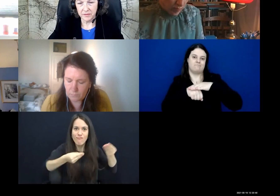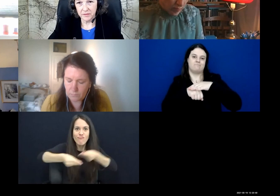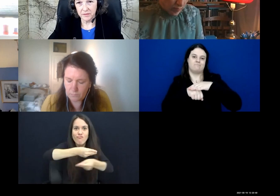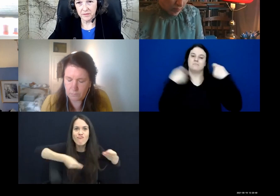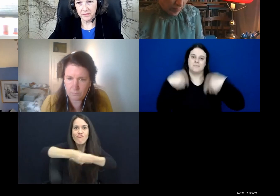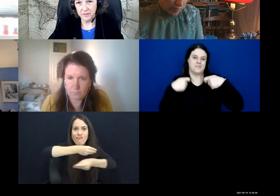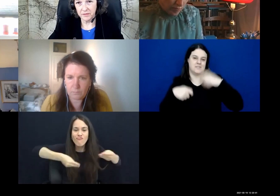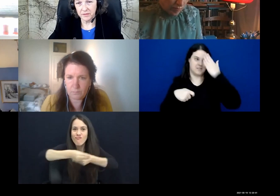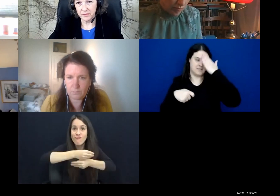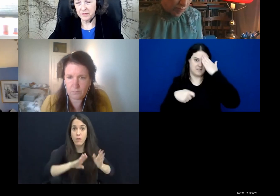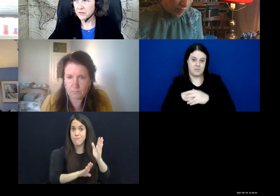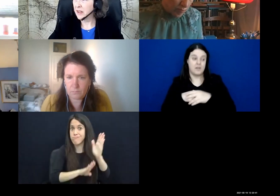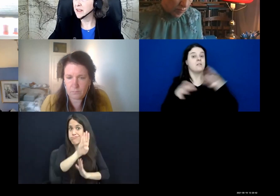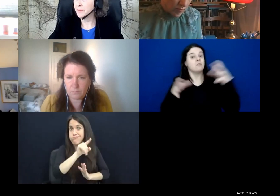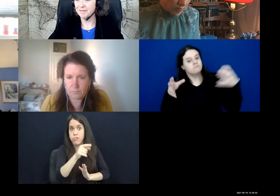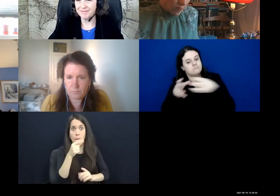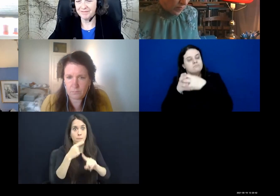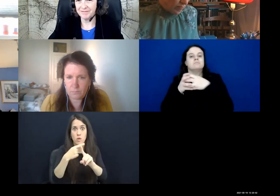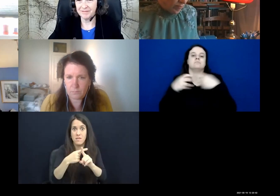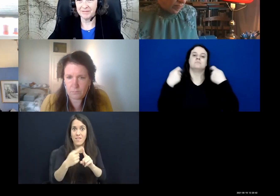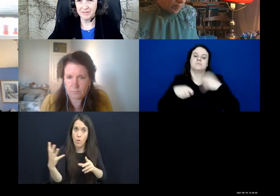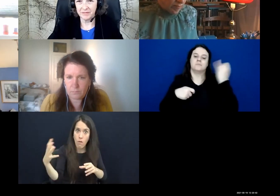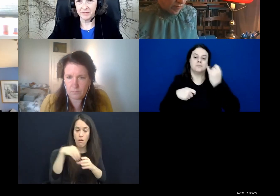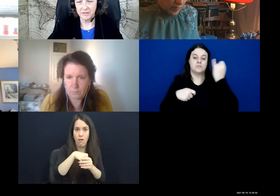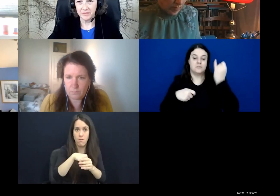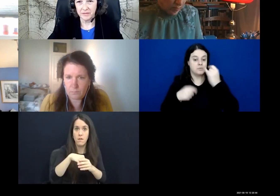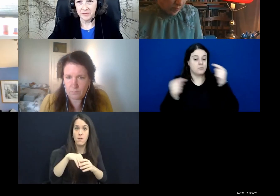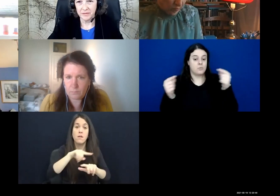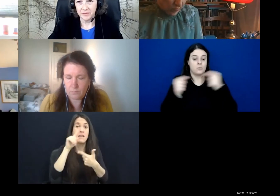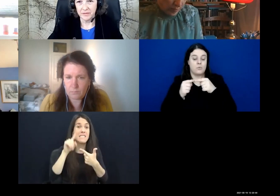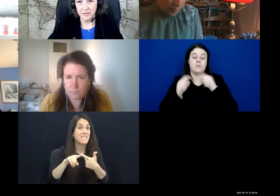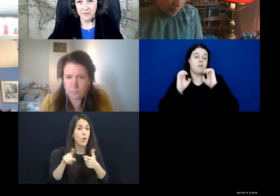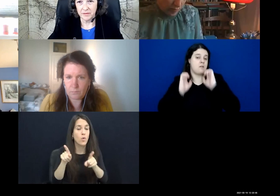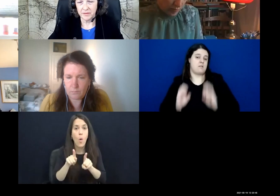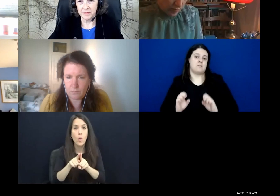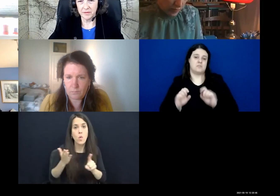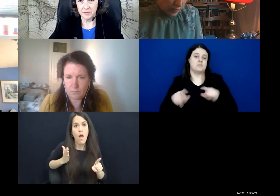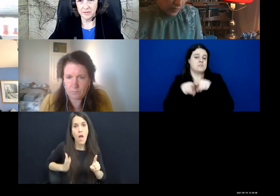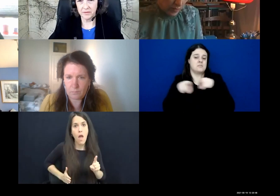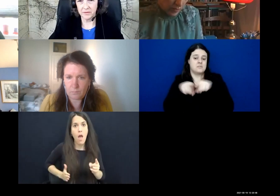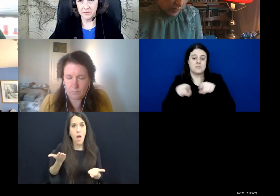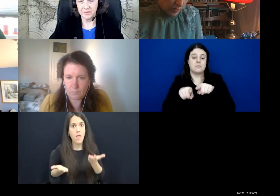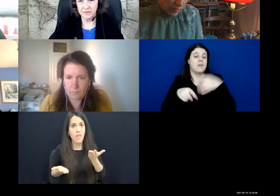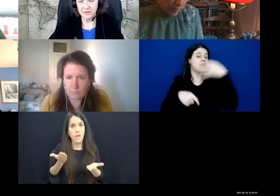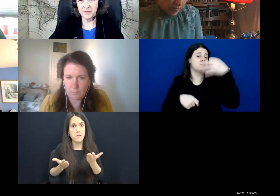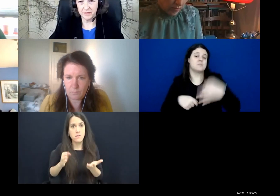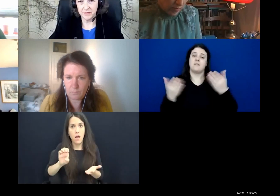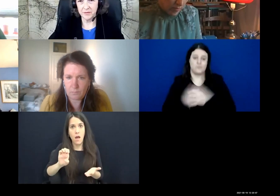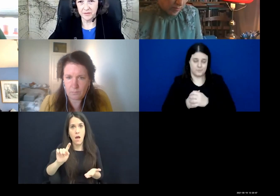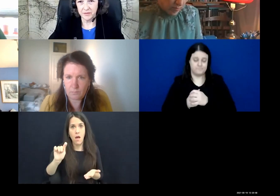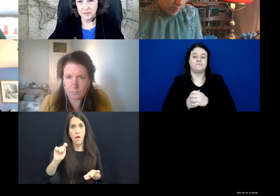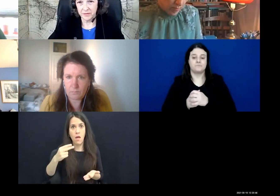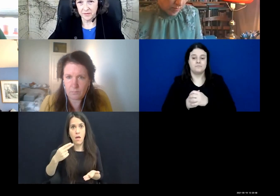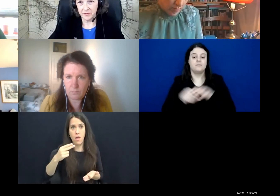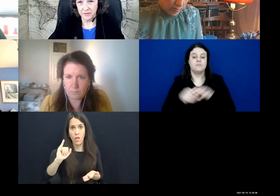technology and bring people in. There's an ethical case for it, which is simply that it is just the right thing to do. And